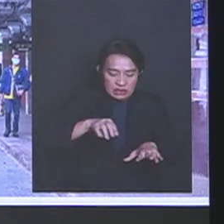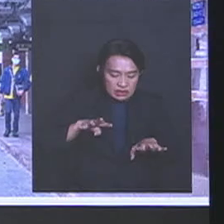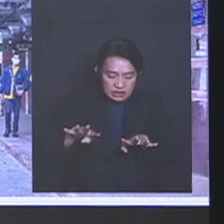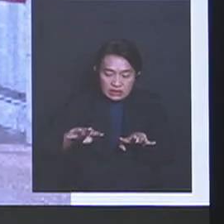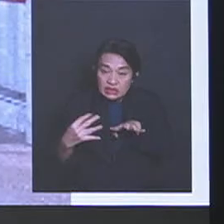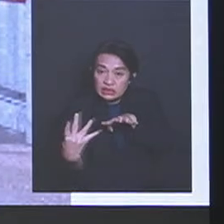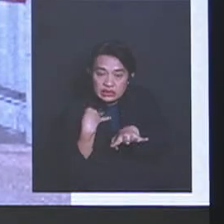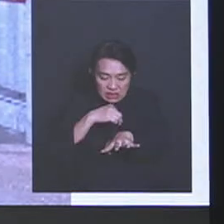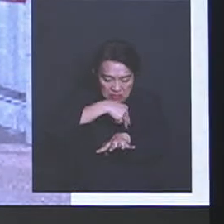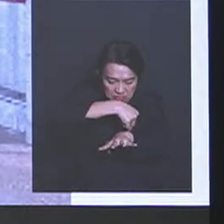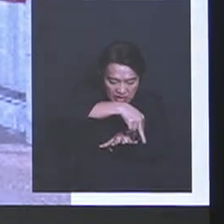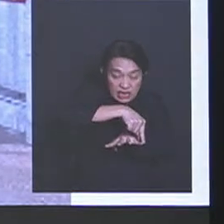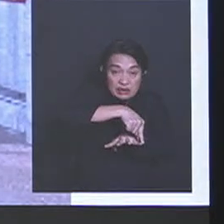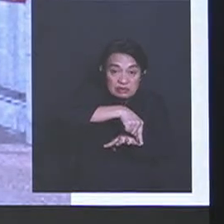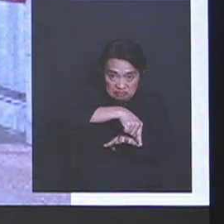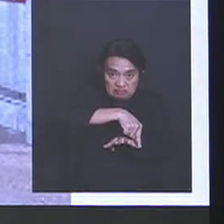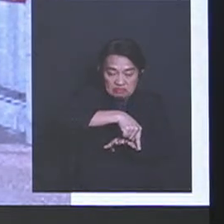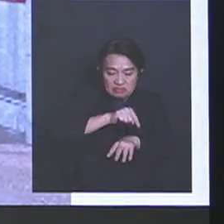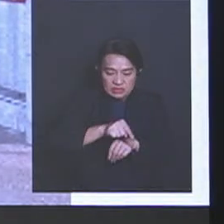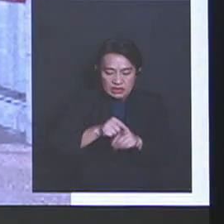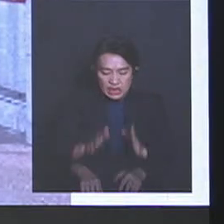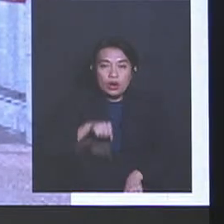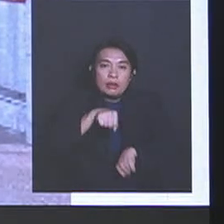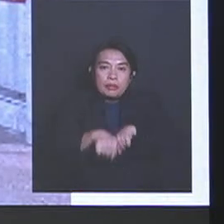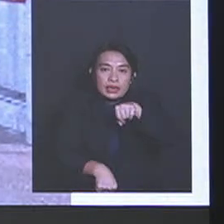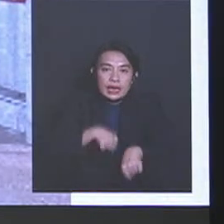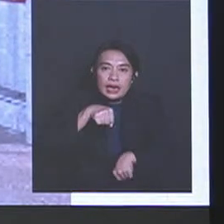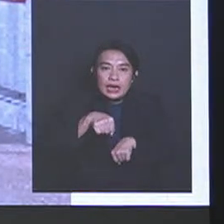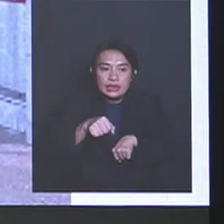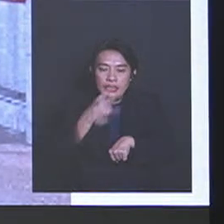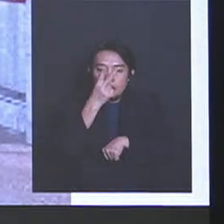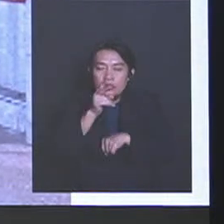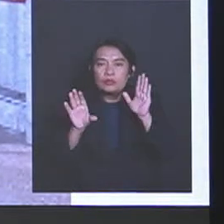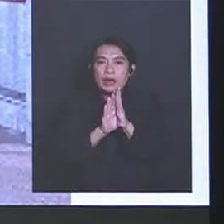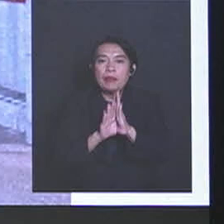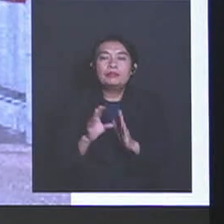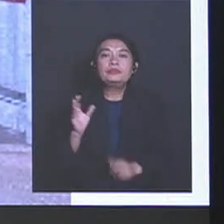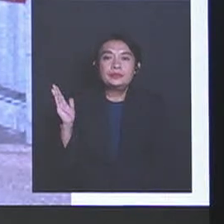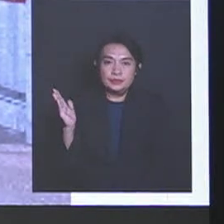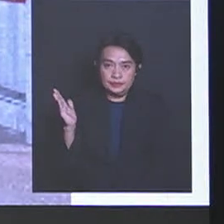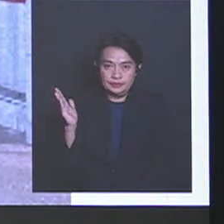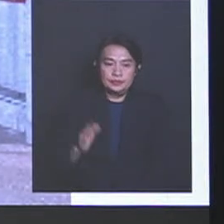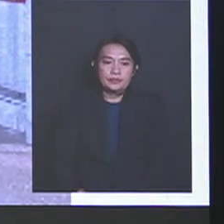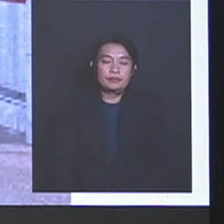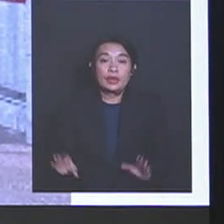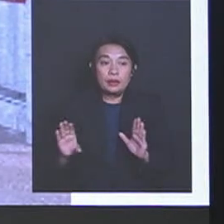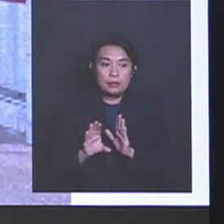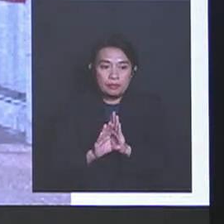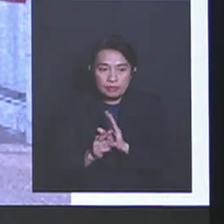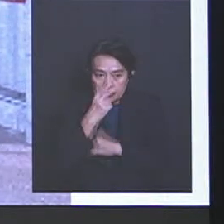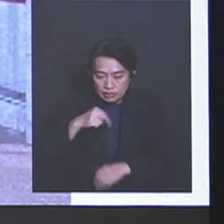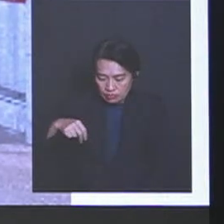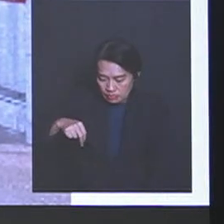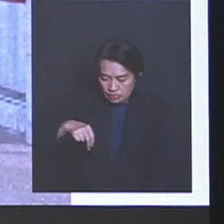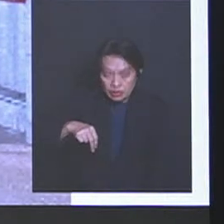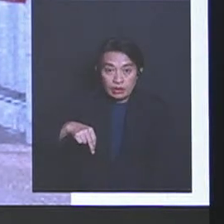easily. So for example, this picture, you see the obstacle here. If you walk and then you